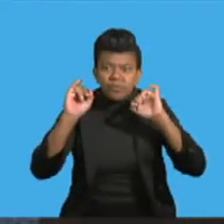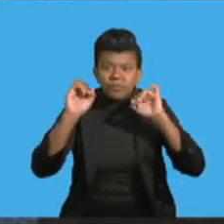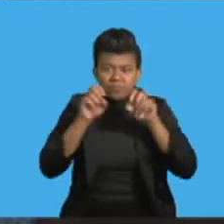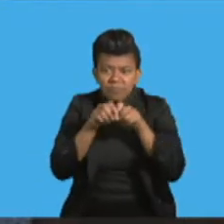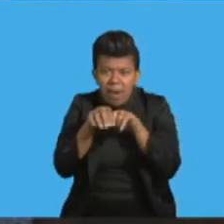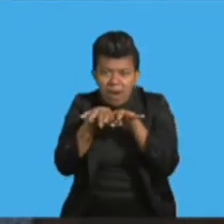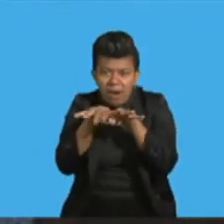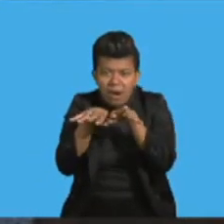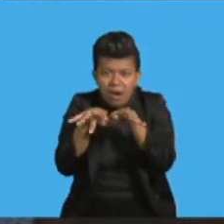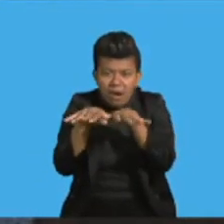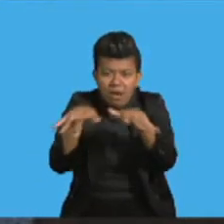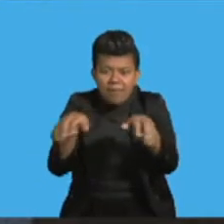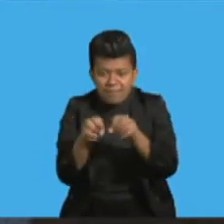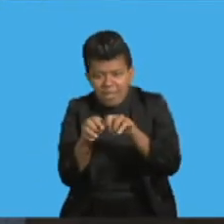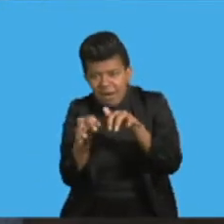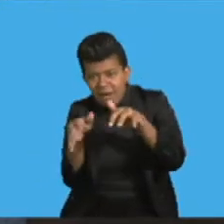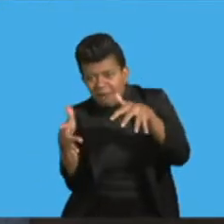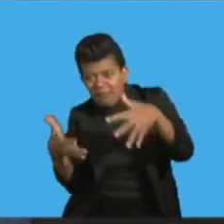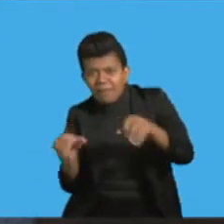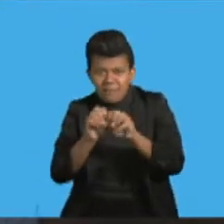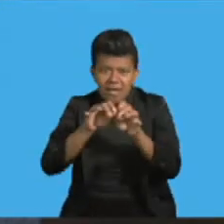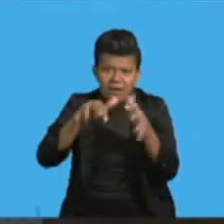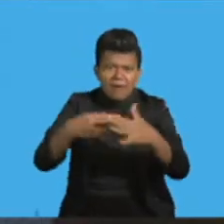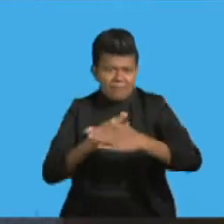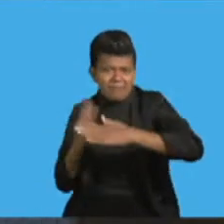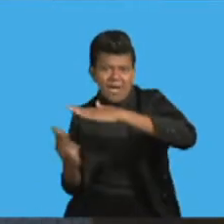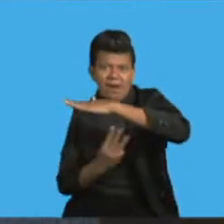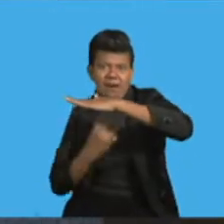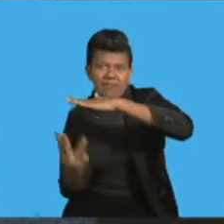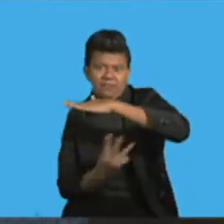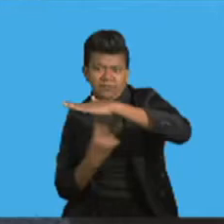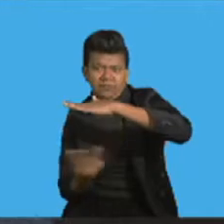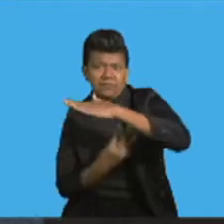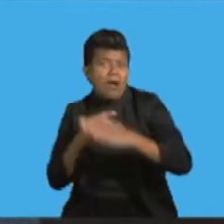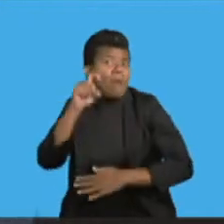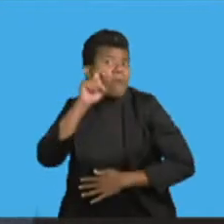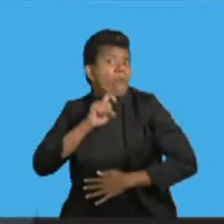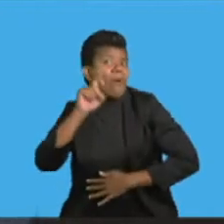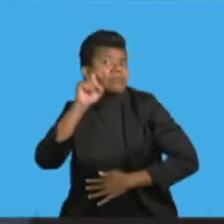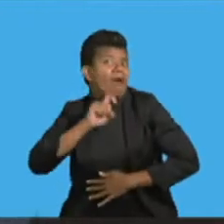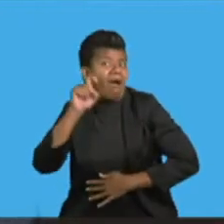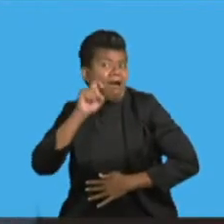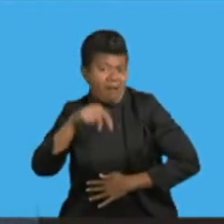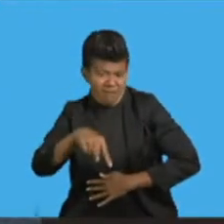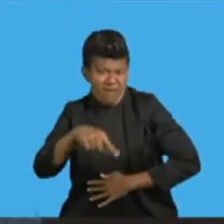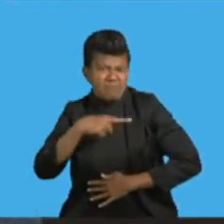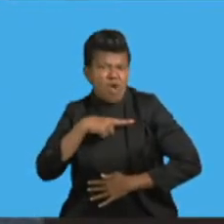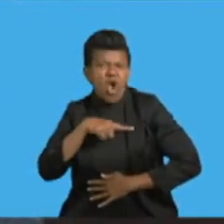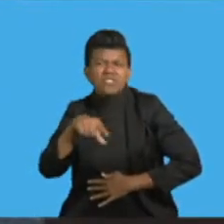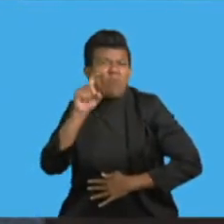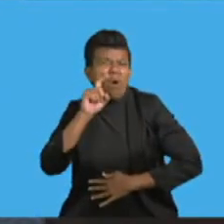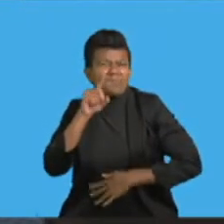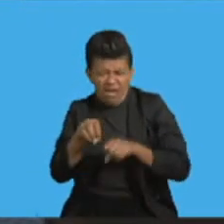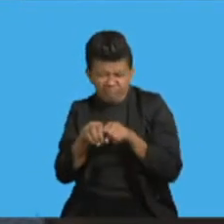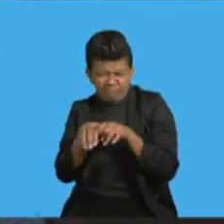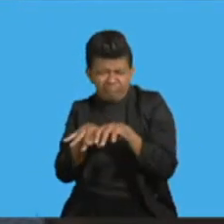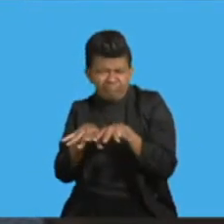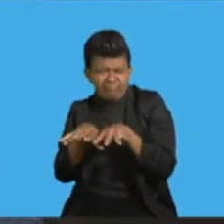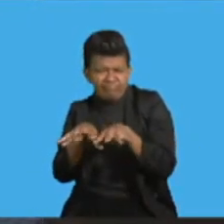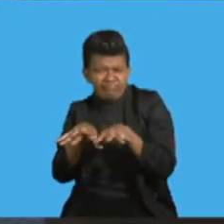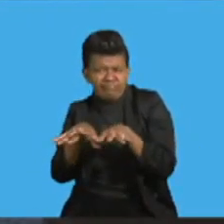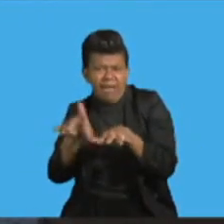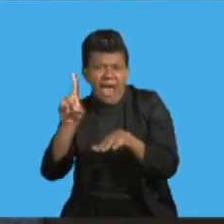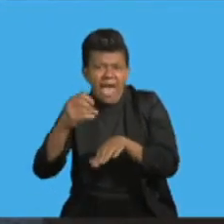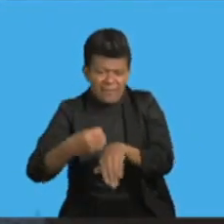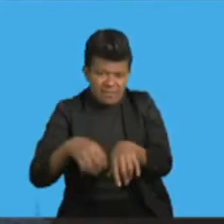mud, water, or food with the urine of infected animals. And looking at the